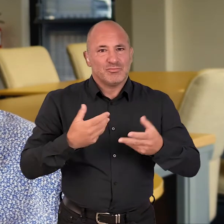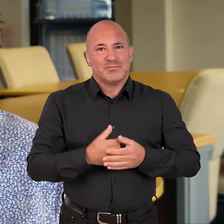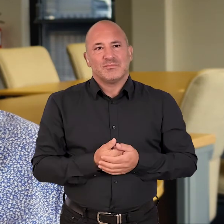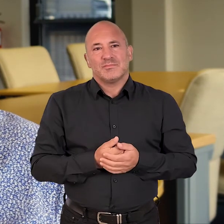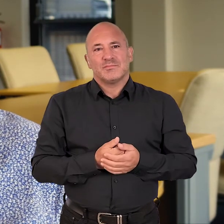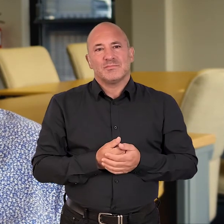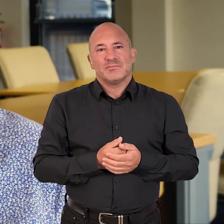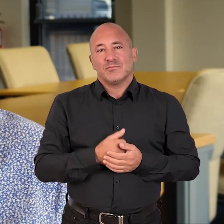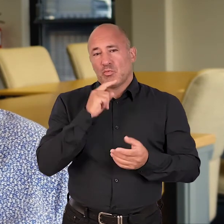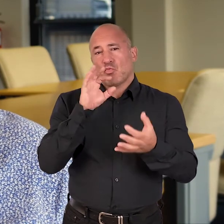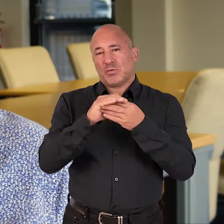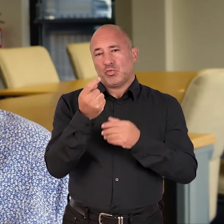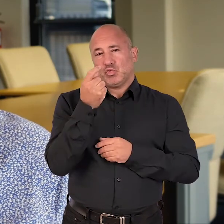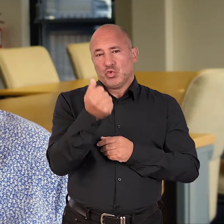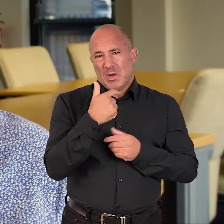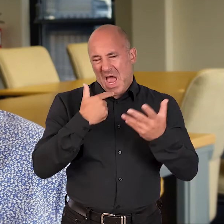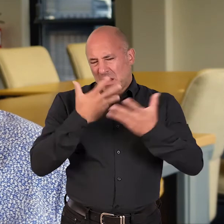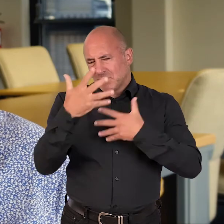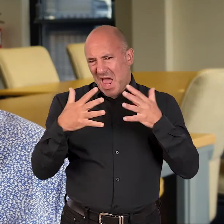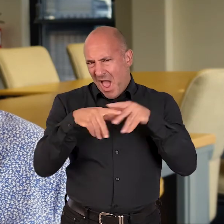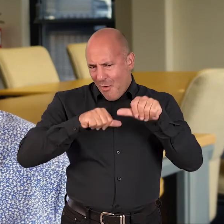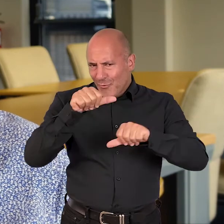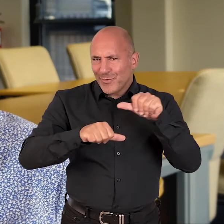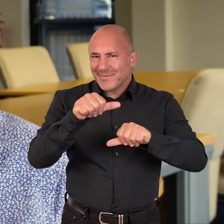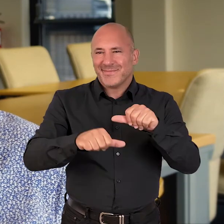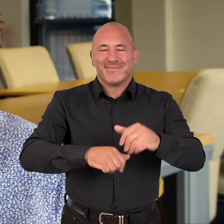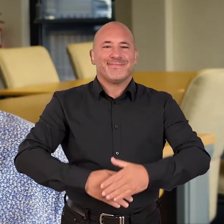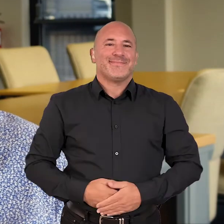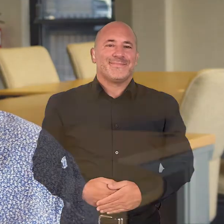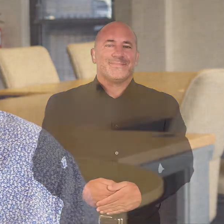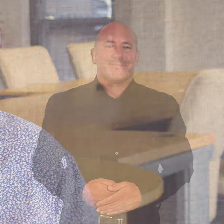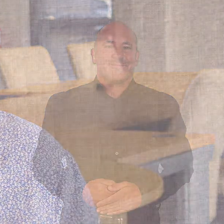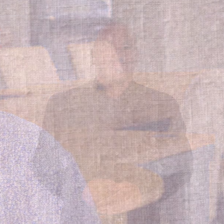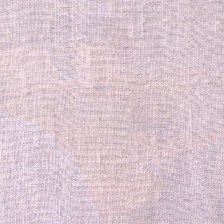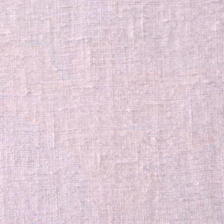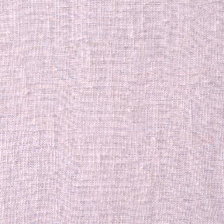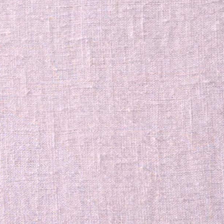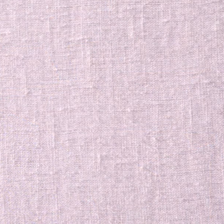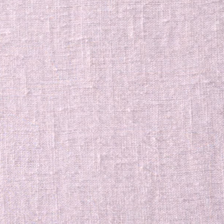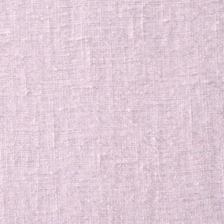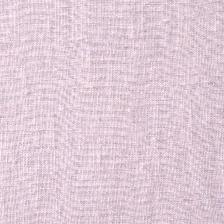process. They will be in touch with you shortly to explain how this will work.